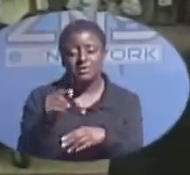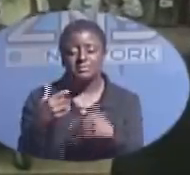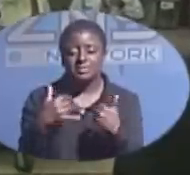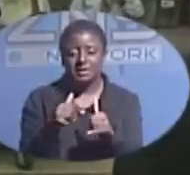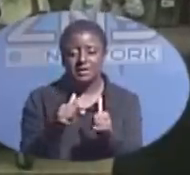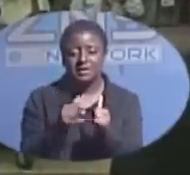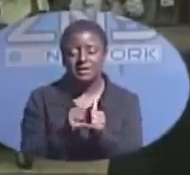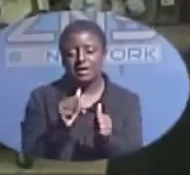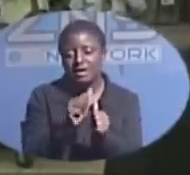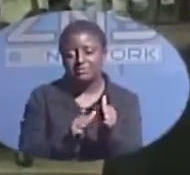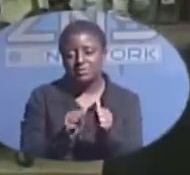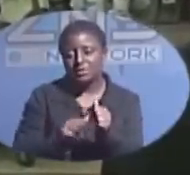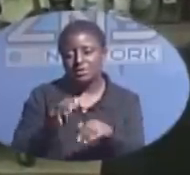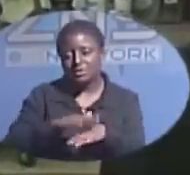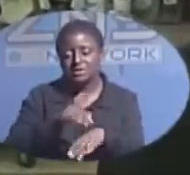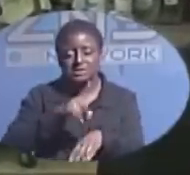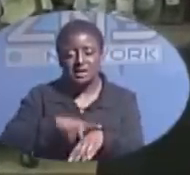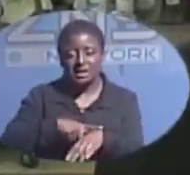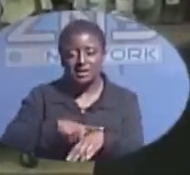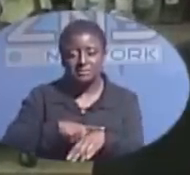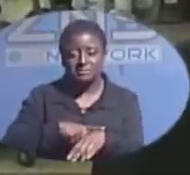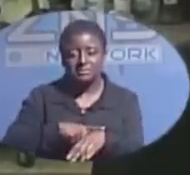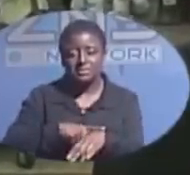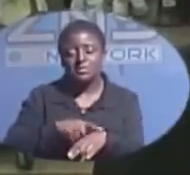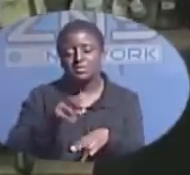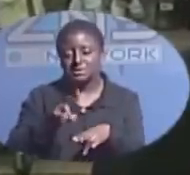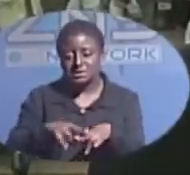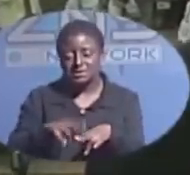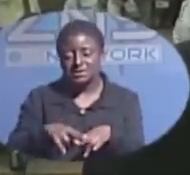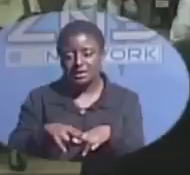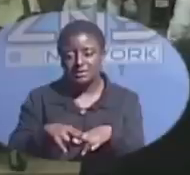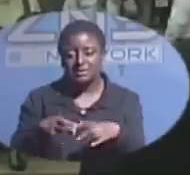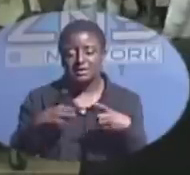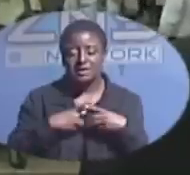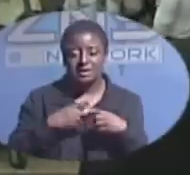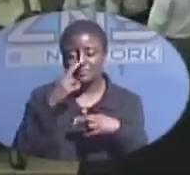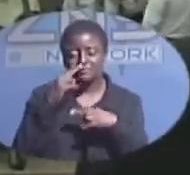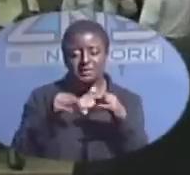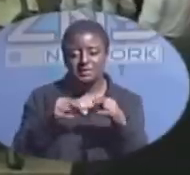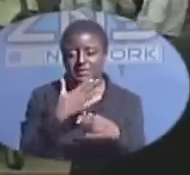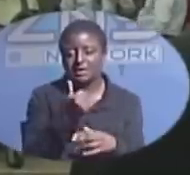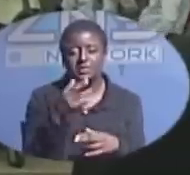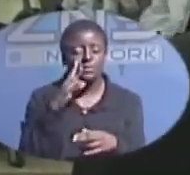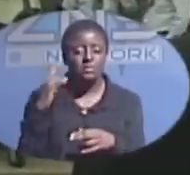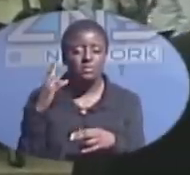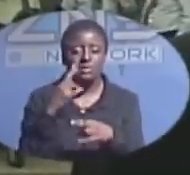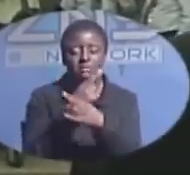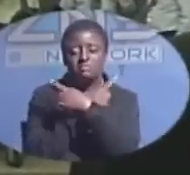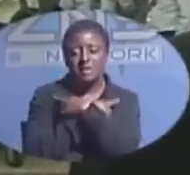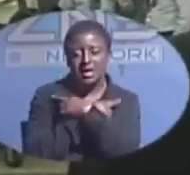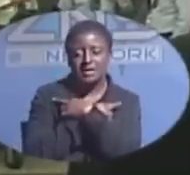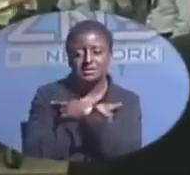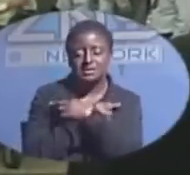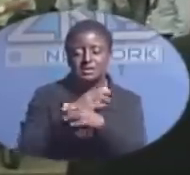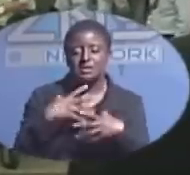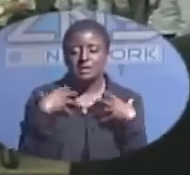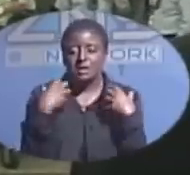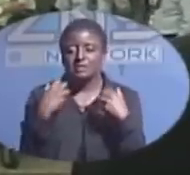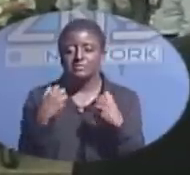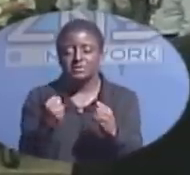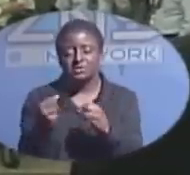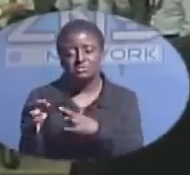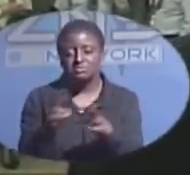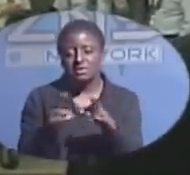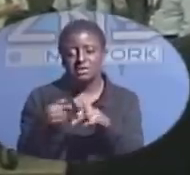time. We all got down. We sat down. We had some fun. Like you said, they were relaxed, confident, and they're willing and ready now to play and meet